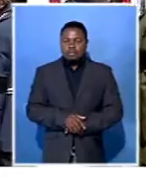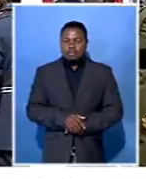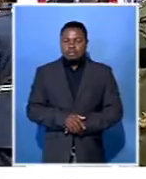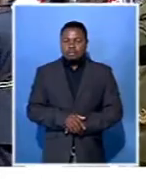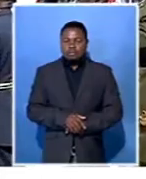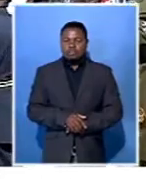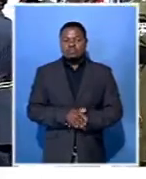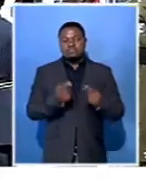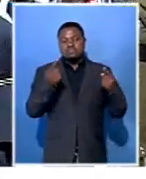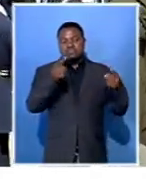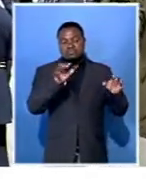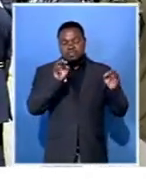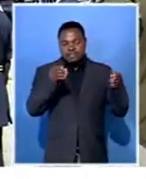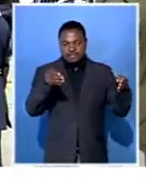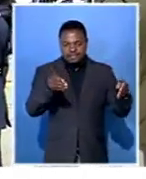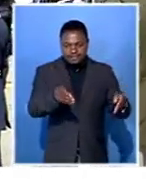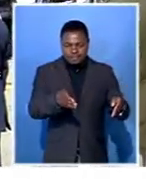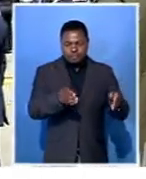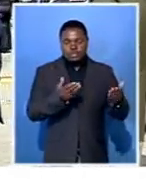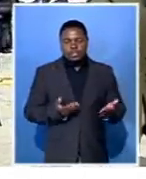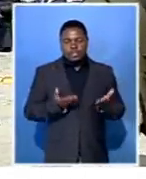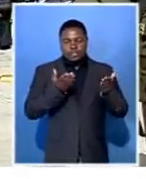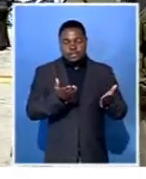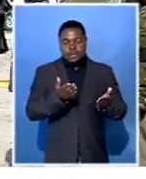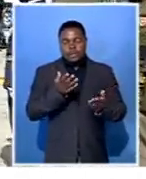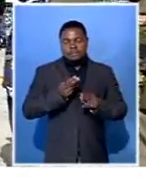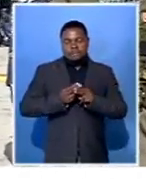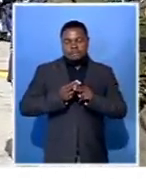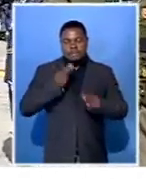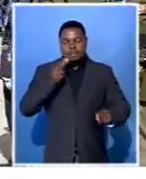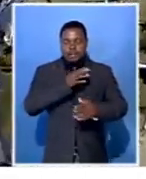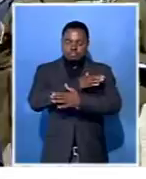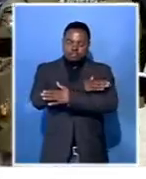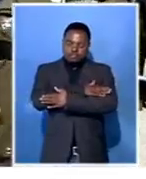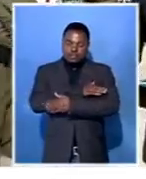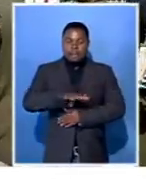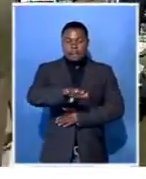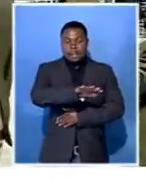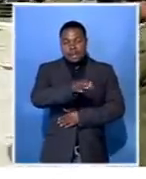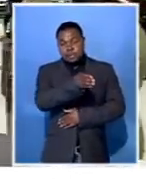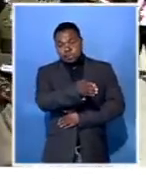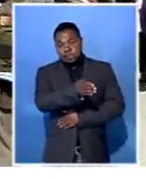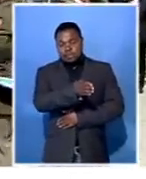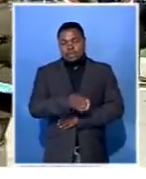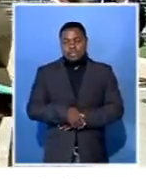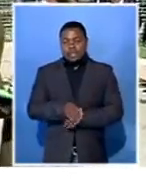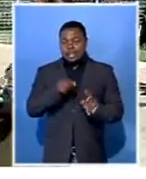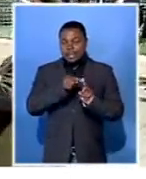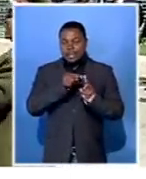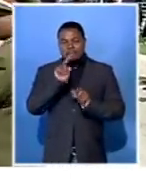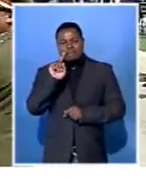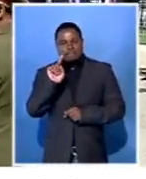interment will take place, the final resting place of the